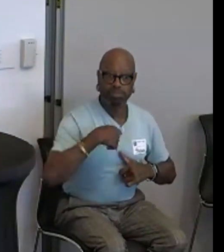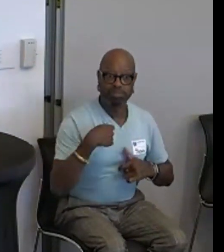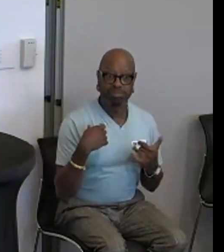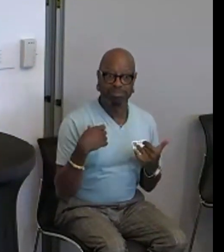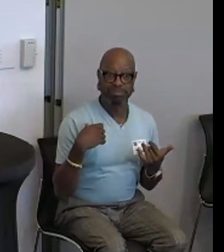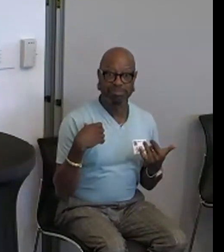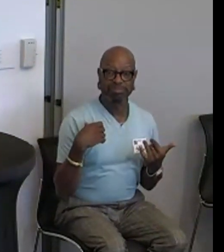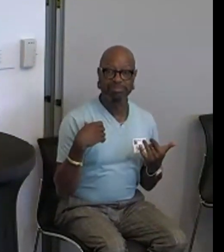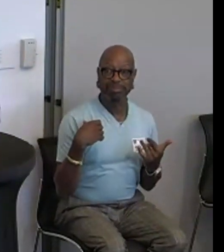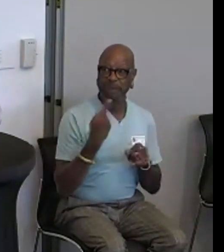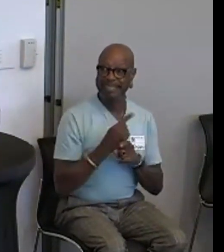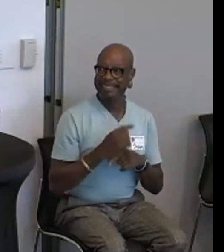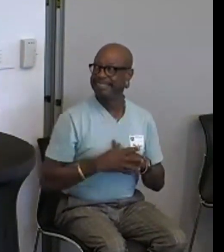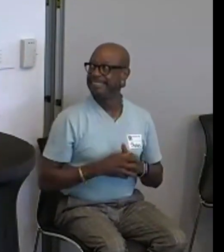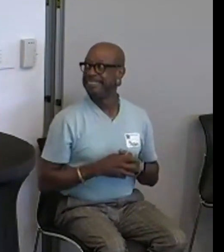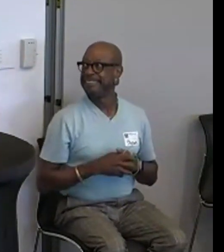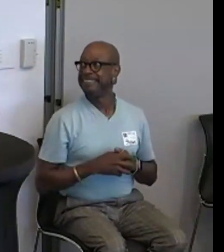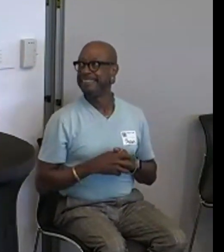is,